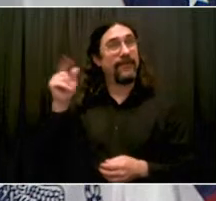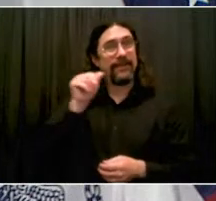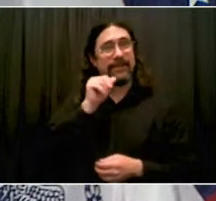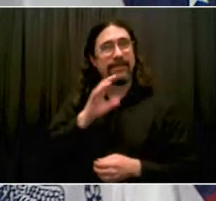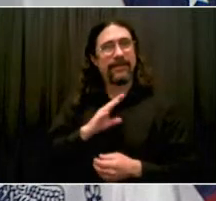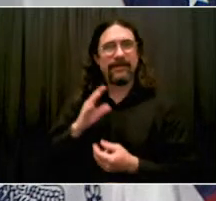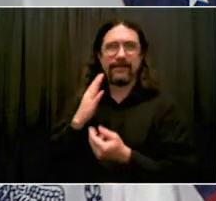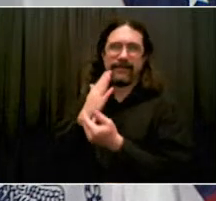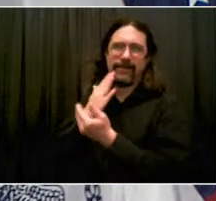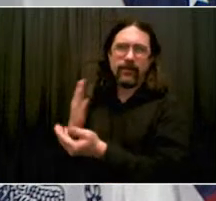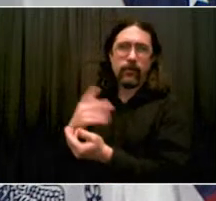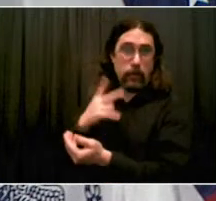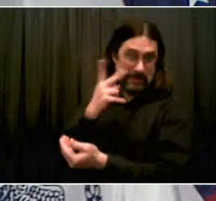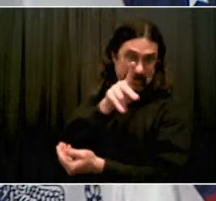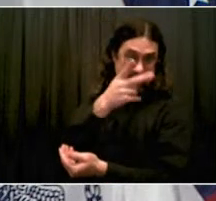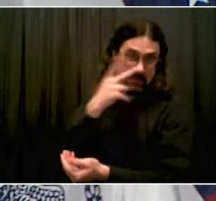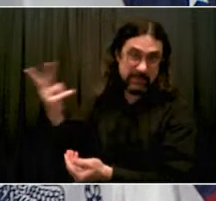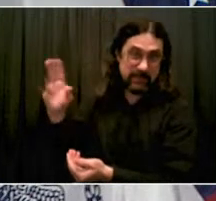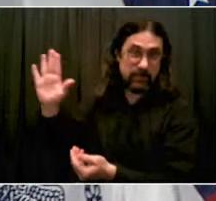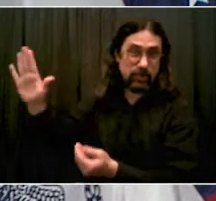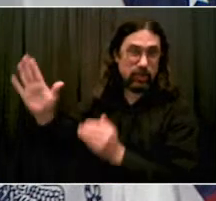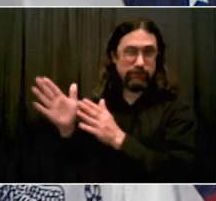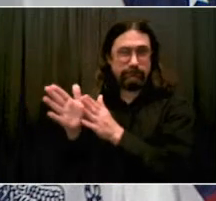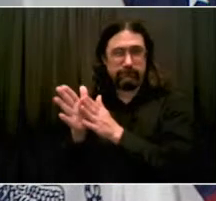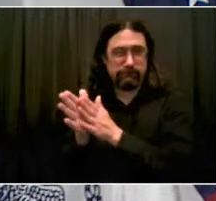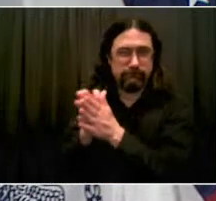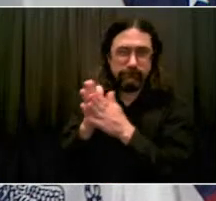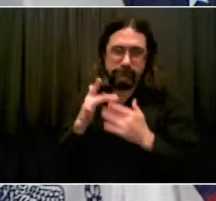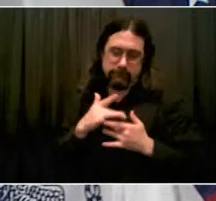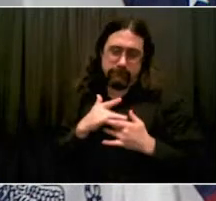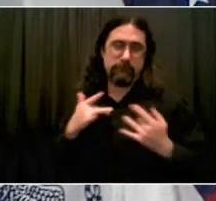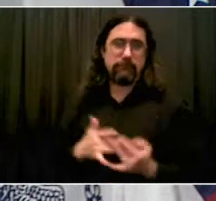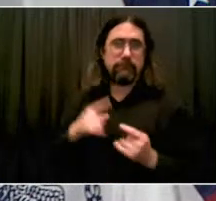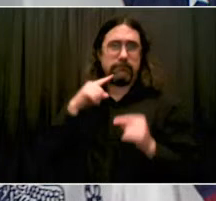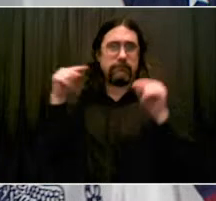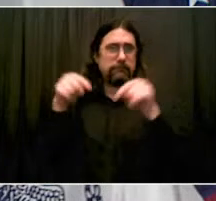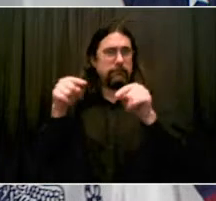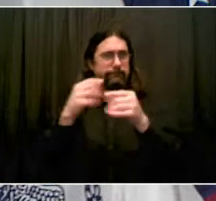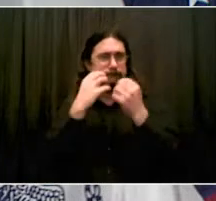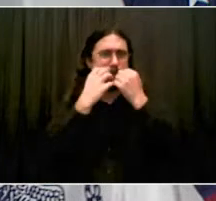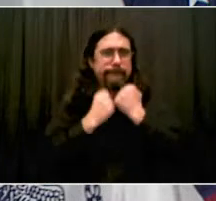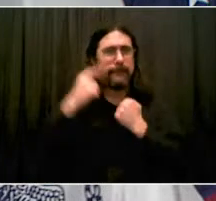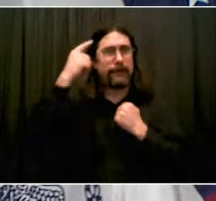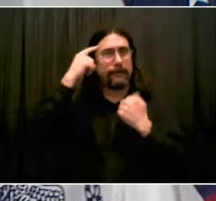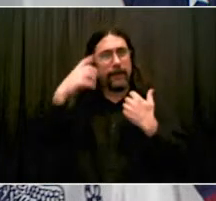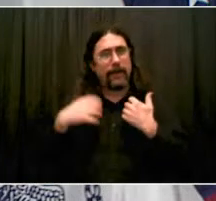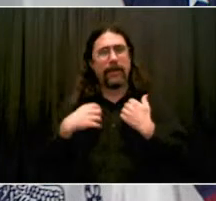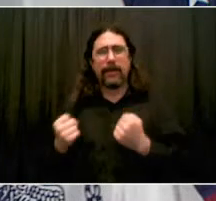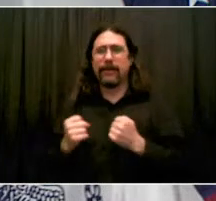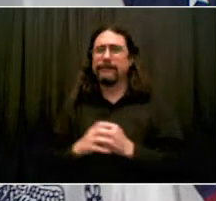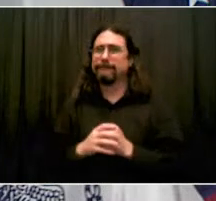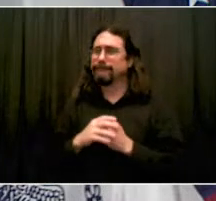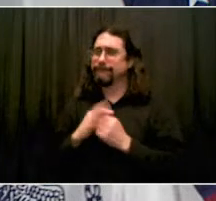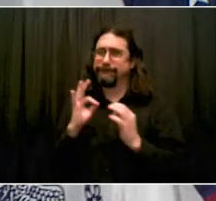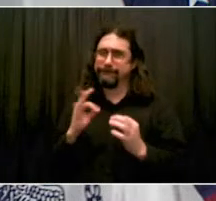has been one of the most passionate voices in the City Council, fighting for the residents of